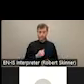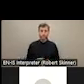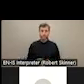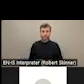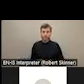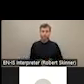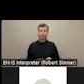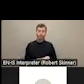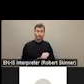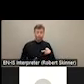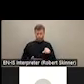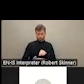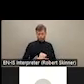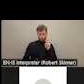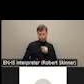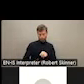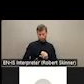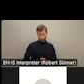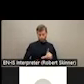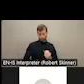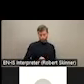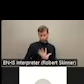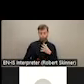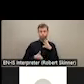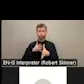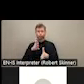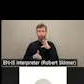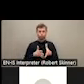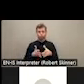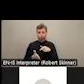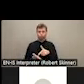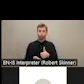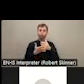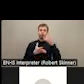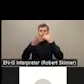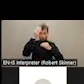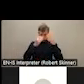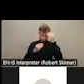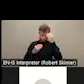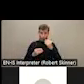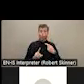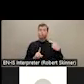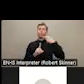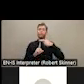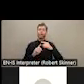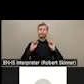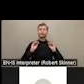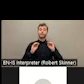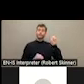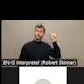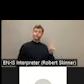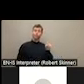in front of a class of learners who also use sign language. This allows the